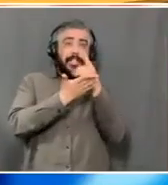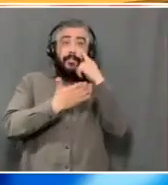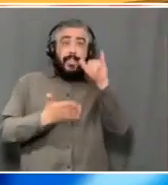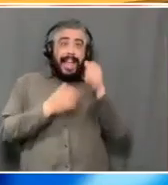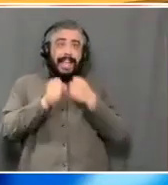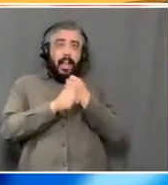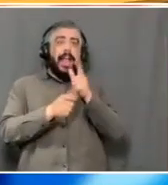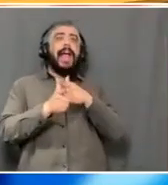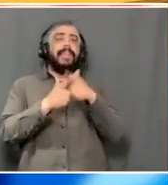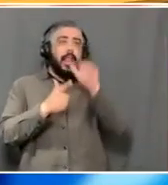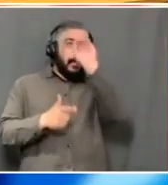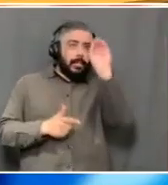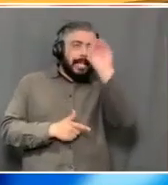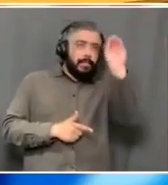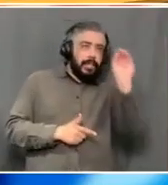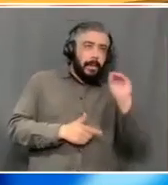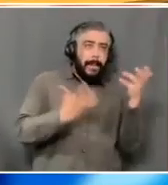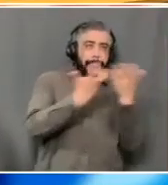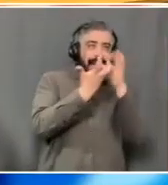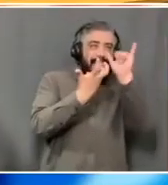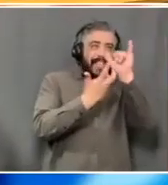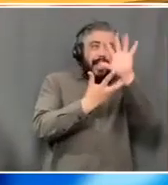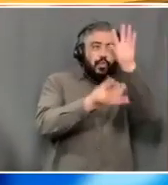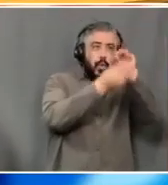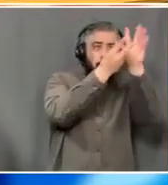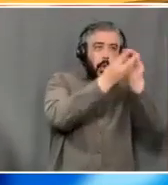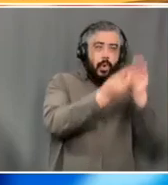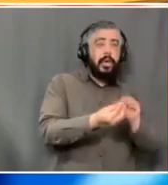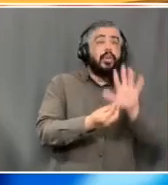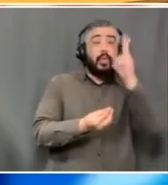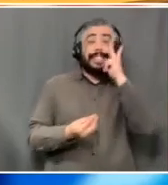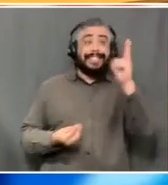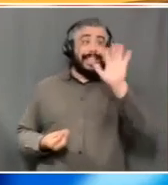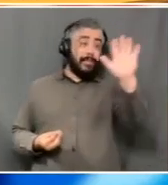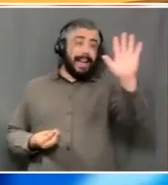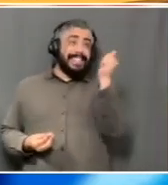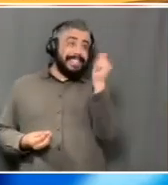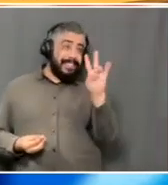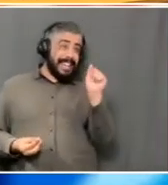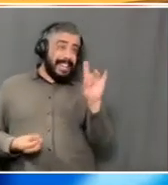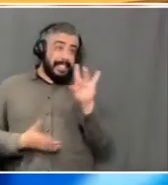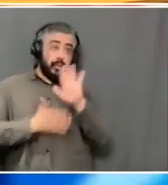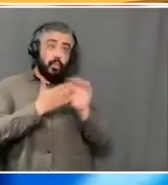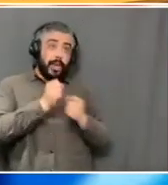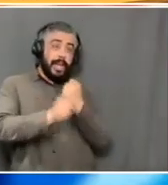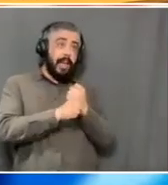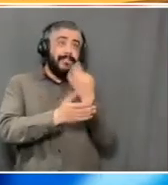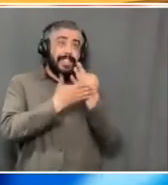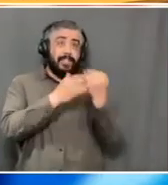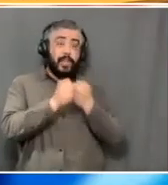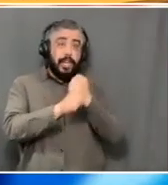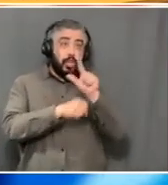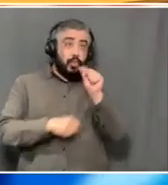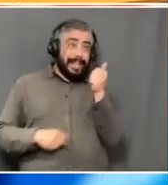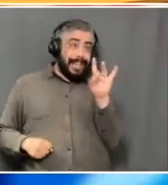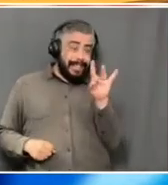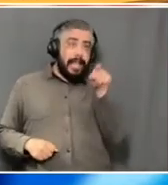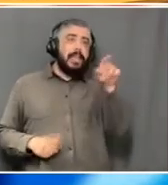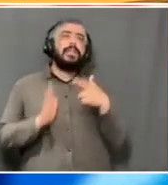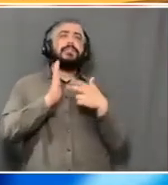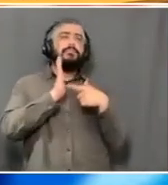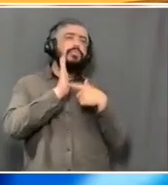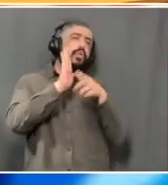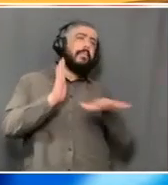that total. And so you'll see kind of in the 17-18 school year and fiscal year 2018, this represented about